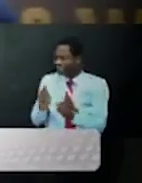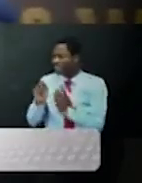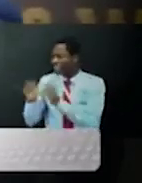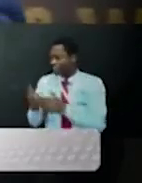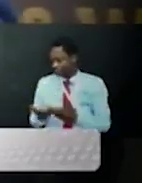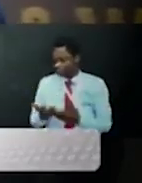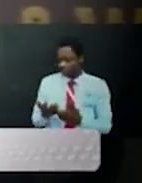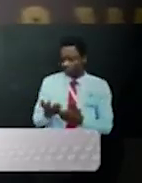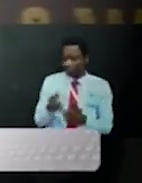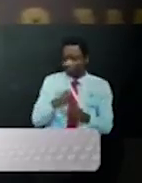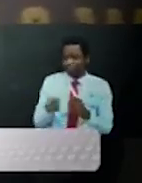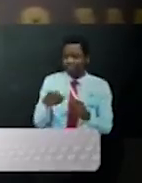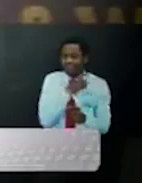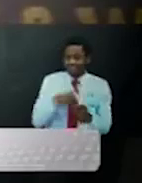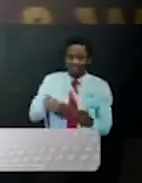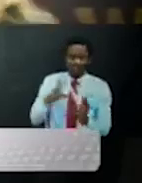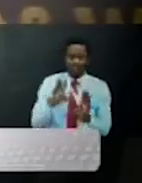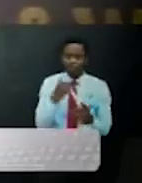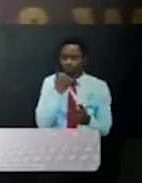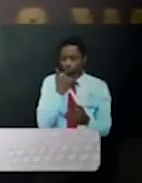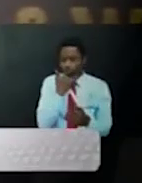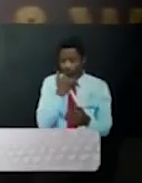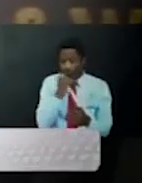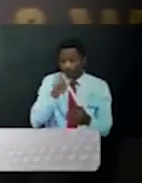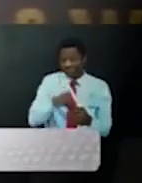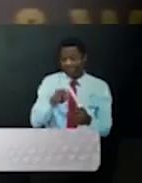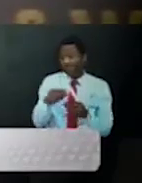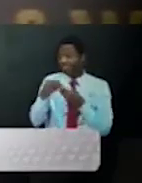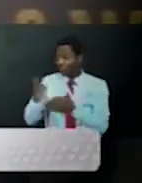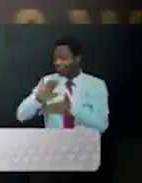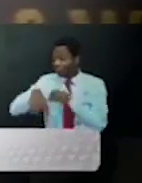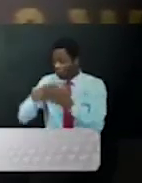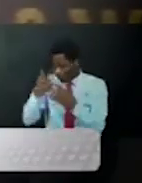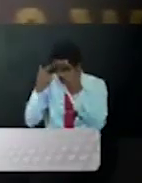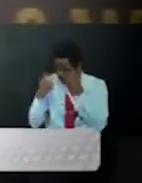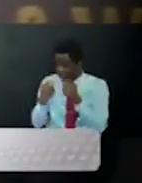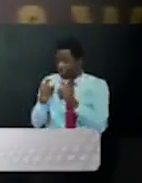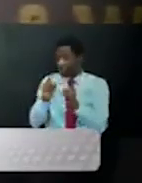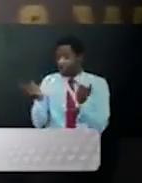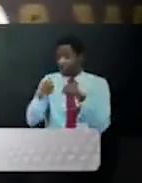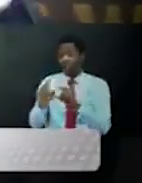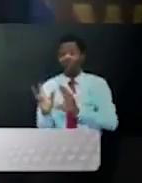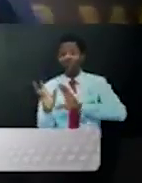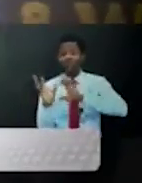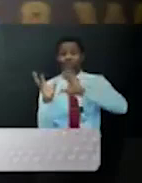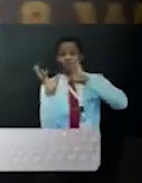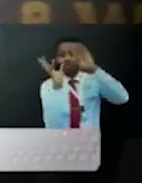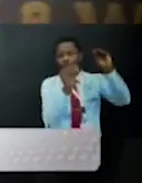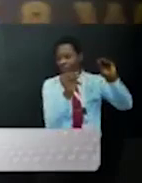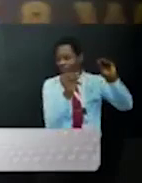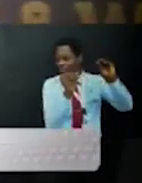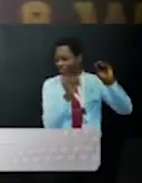a legislation, so that in battle in Israel, so far as David is concerned, all the men do not go for